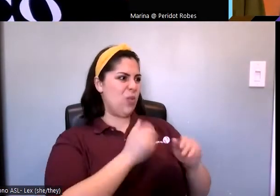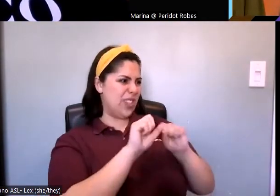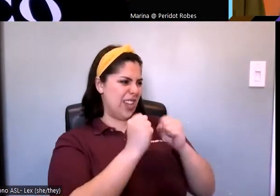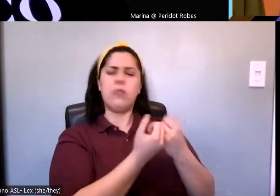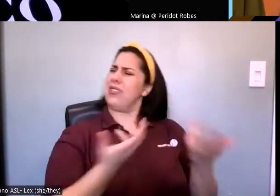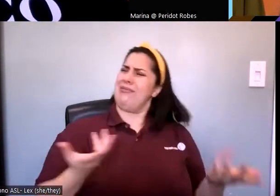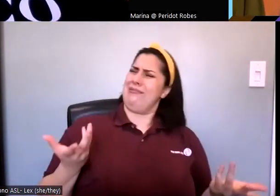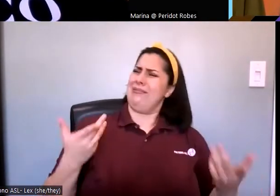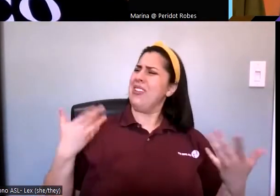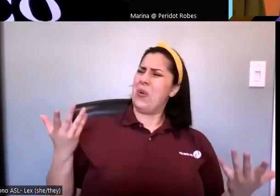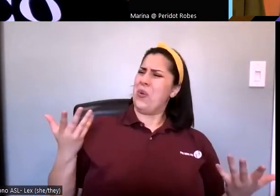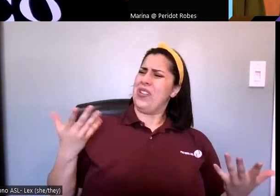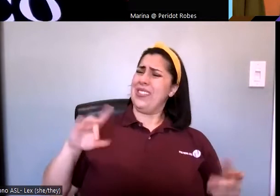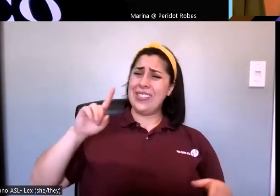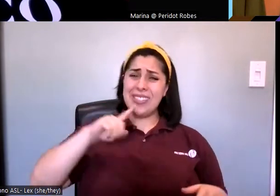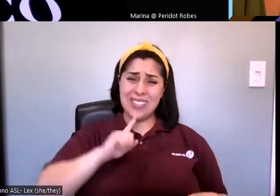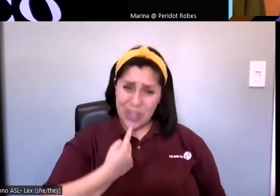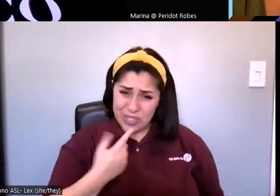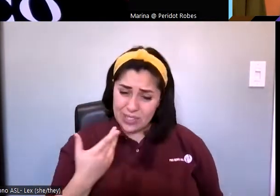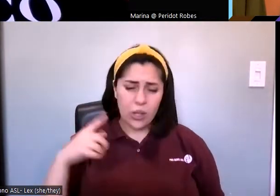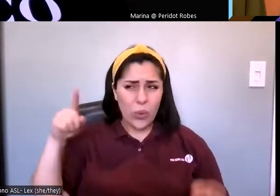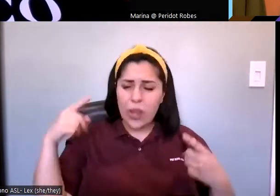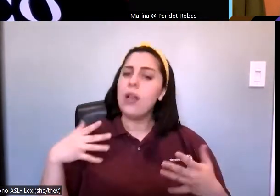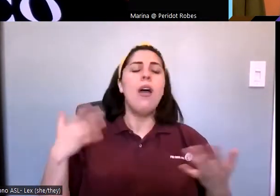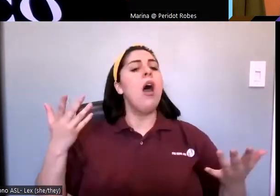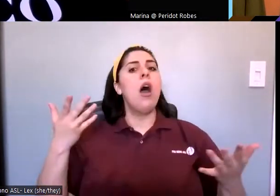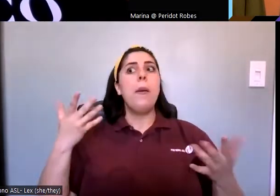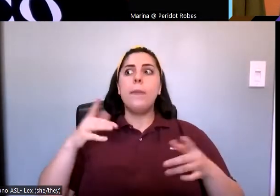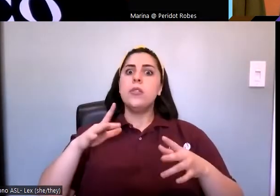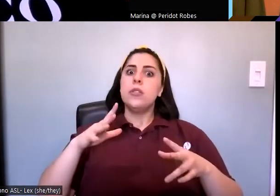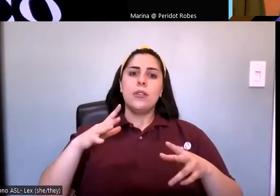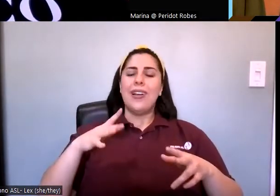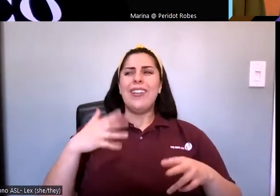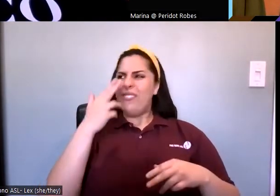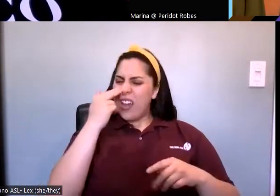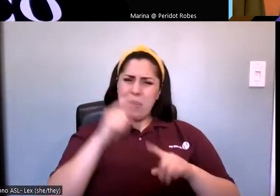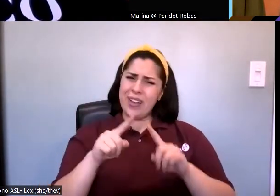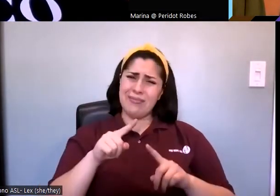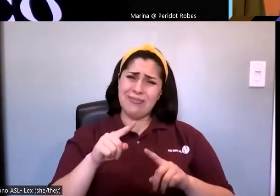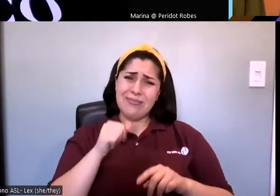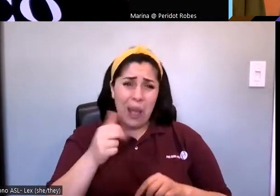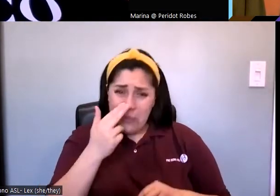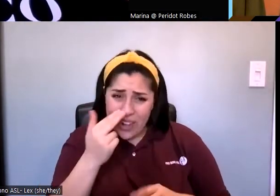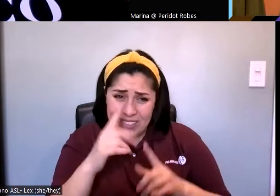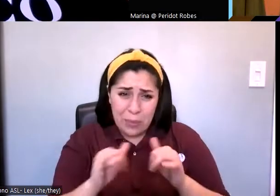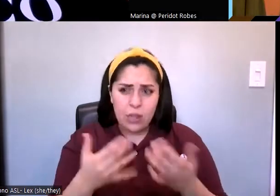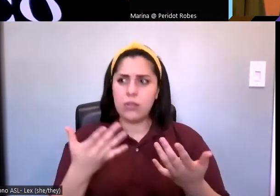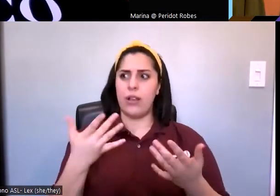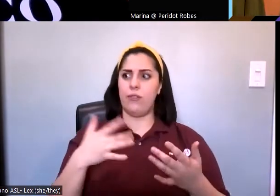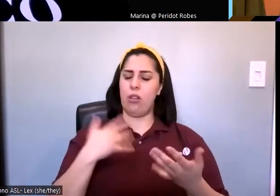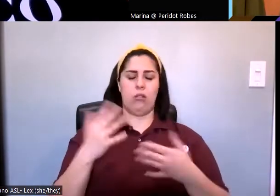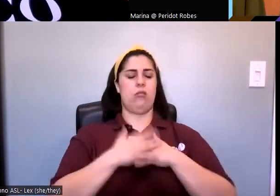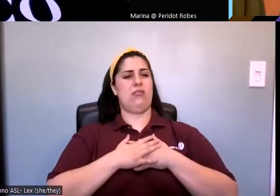It's hard not to laugh, but also I feel horrible for people who are surrounded by people like that, and their families,